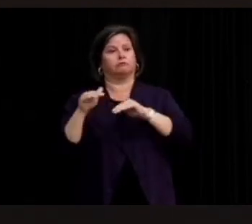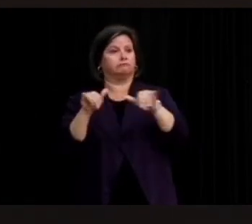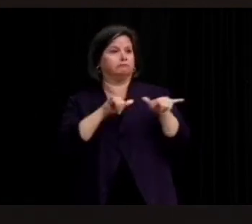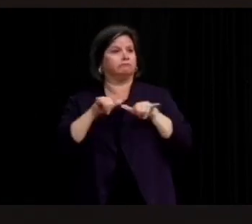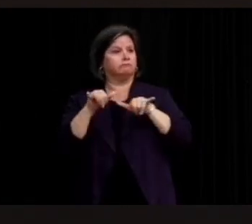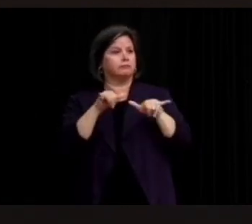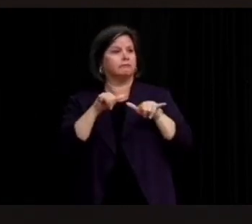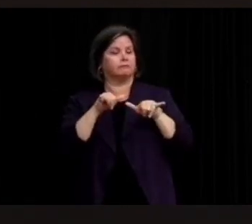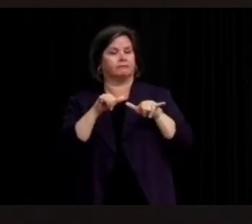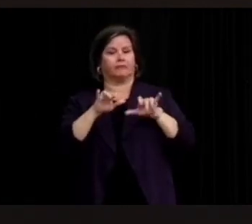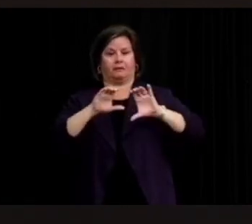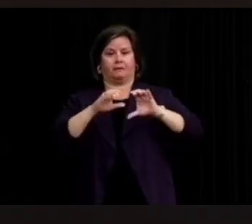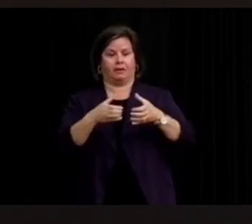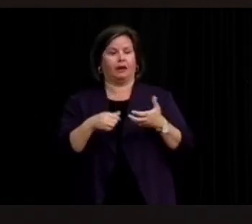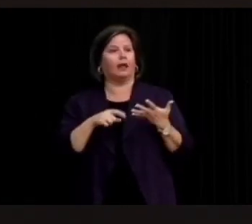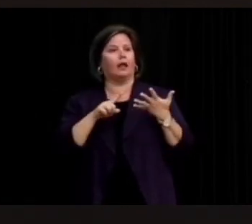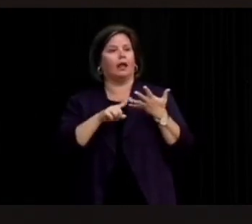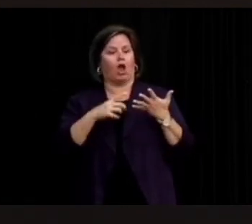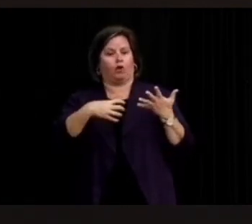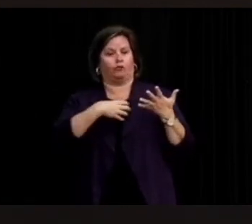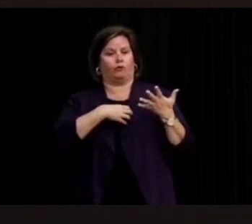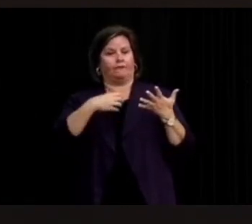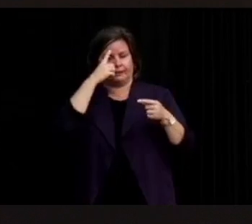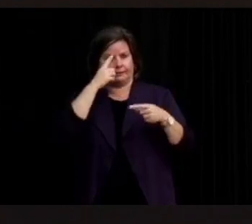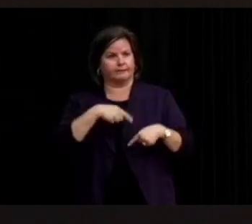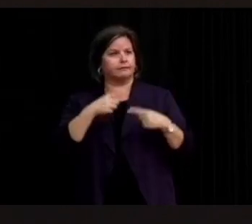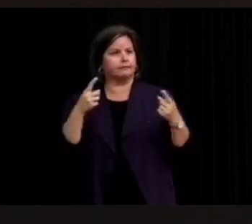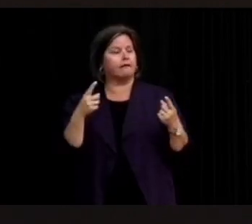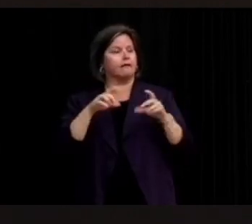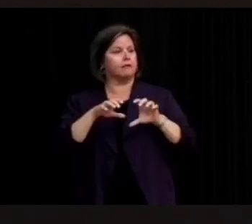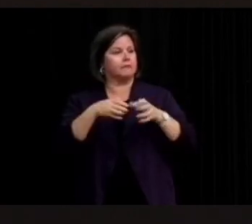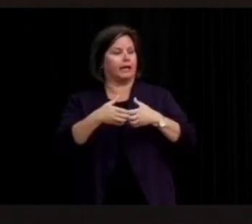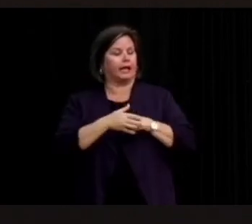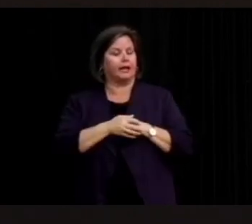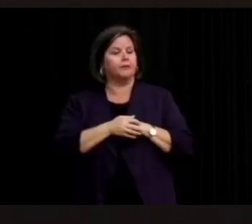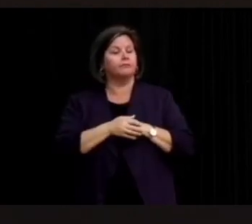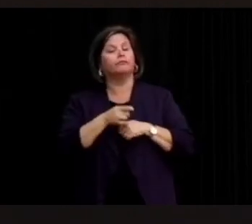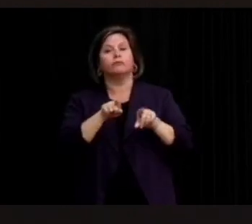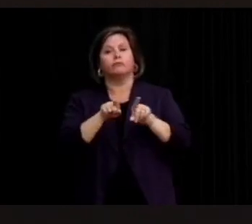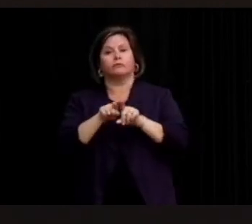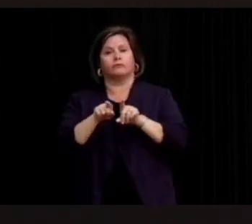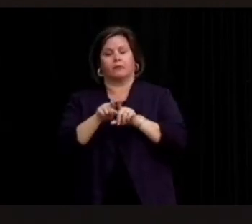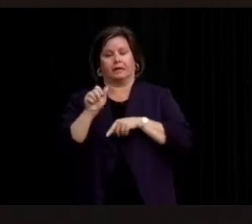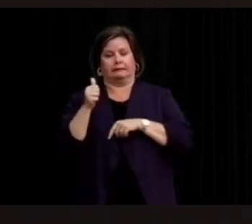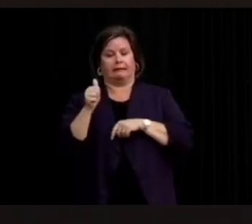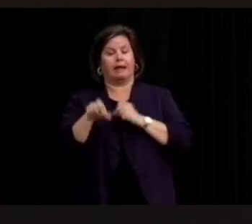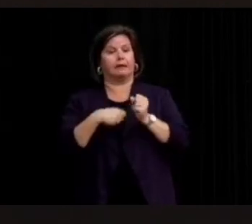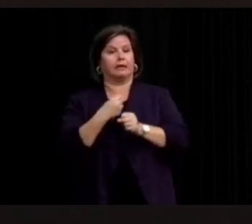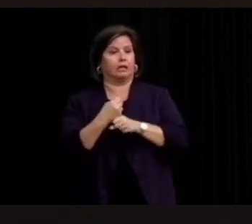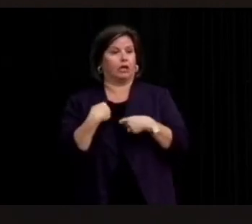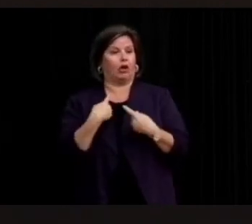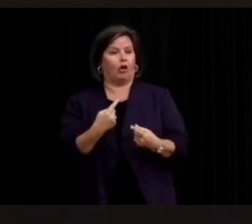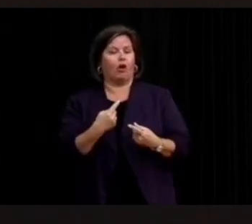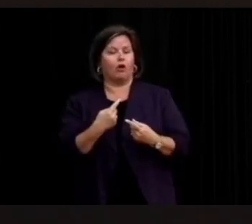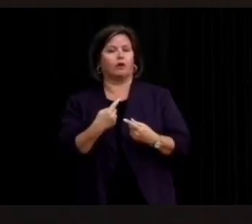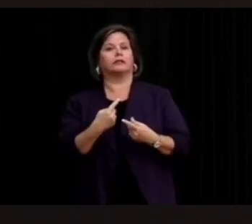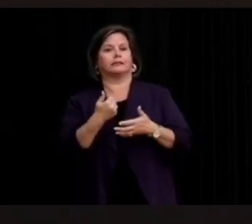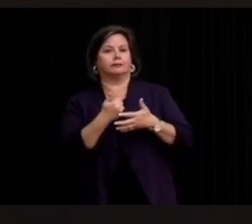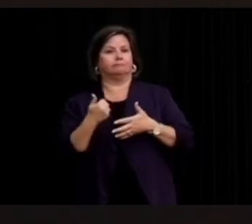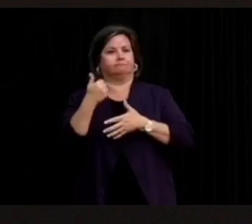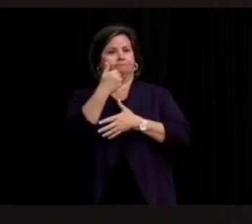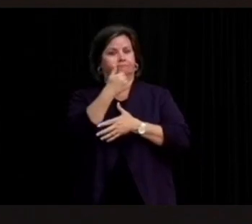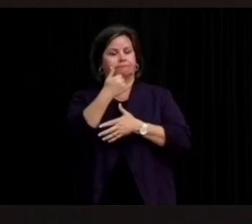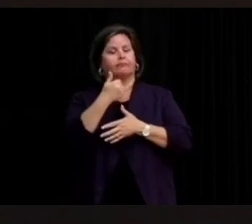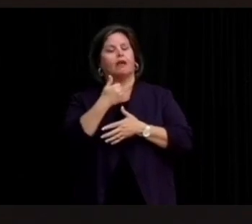the Grievance Committee. She also spent over 10 years serving as senior attorney in the